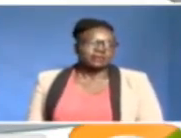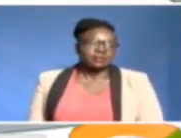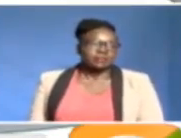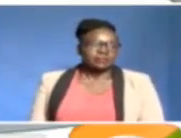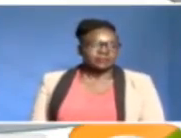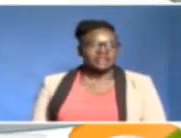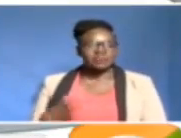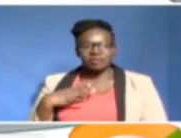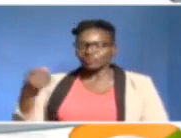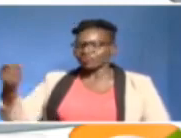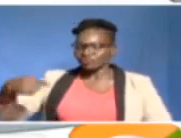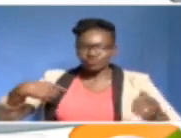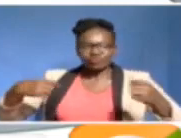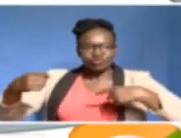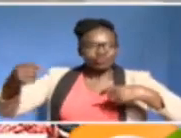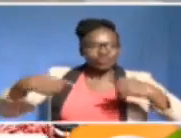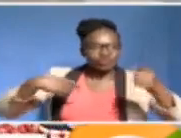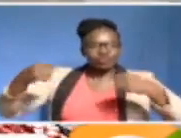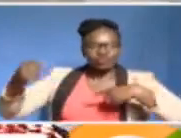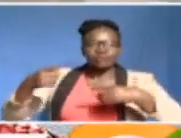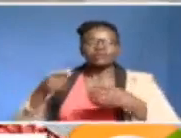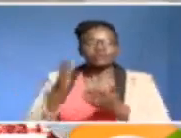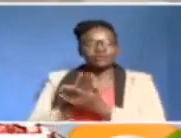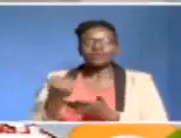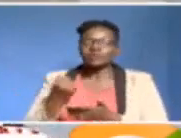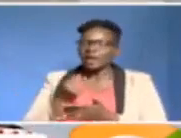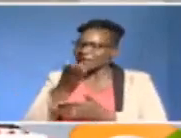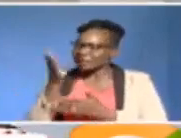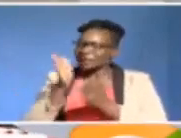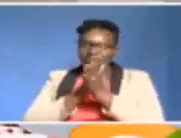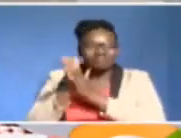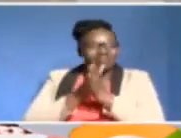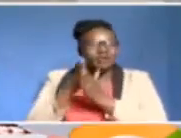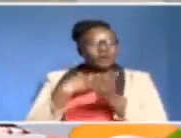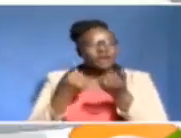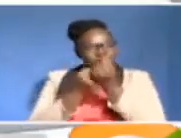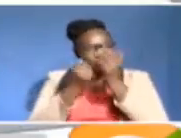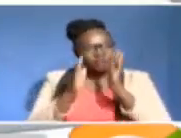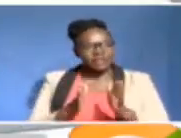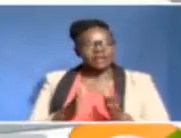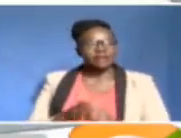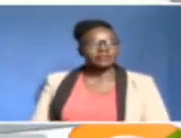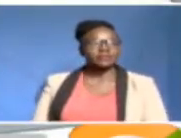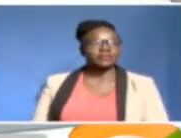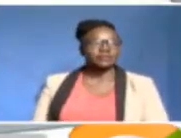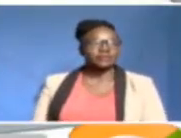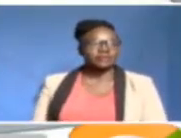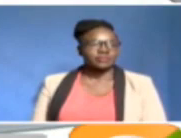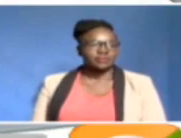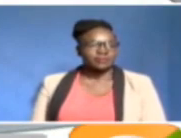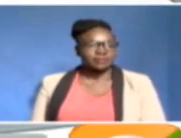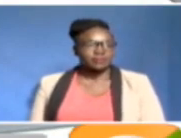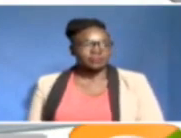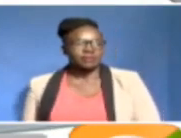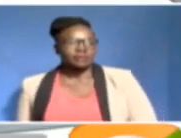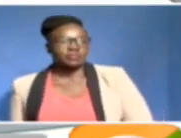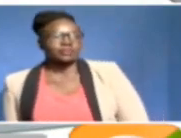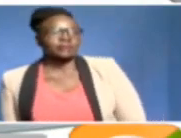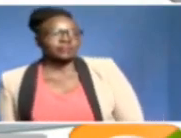to do with all these girls because they still want it. That's the problem. And, you know, Bridget, this is probably the first time I've seen you be this